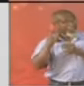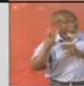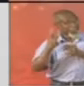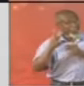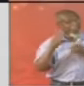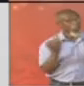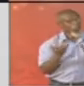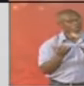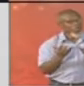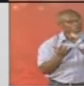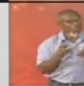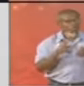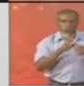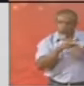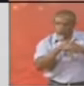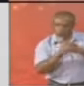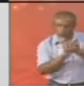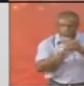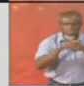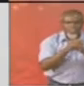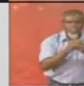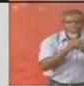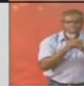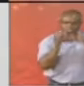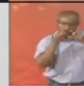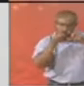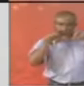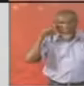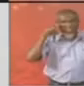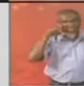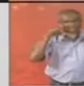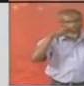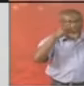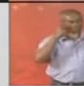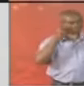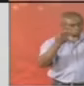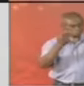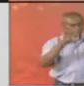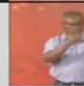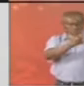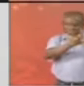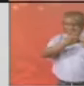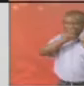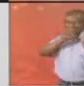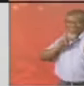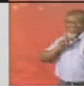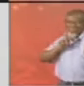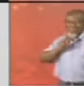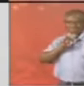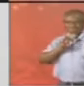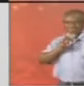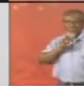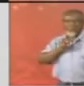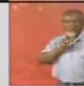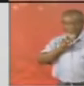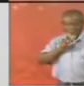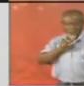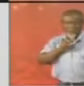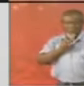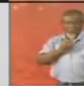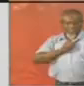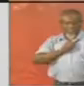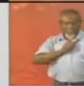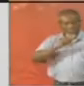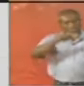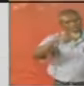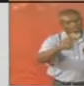your hands, wear your mask, and watch your distance that you keep from between yourselves and others.